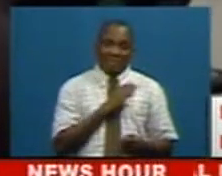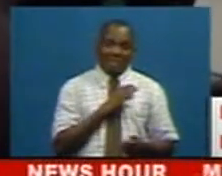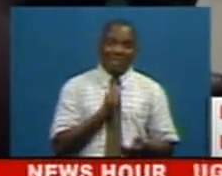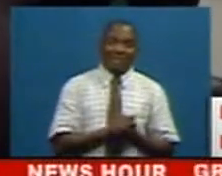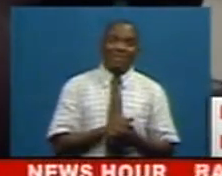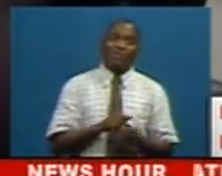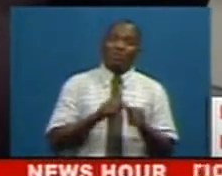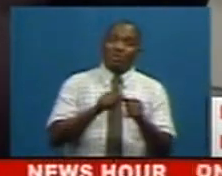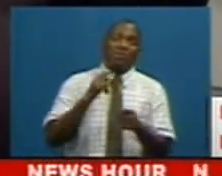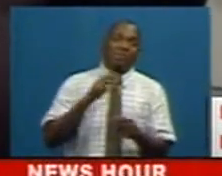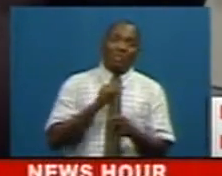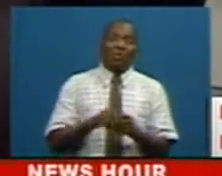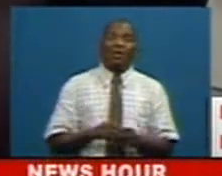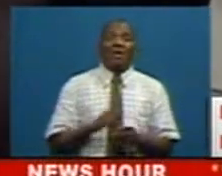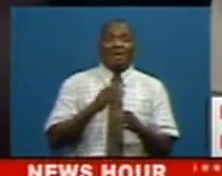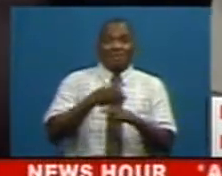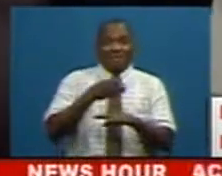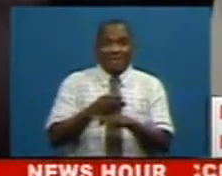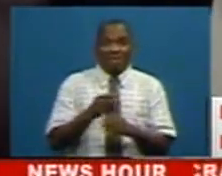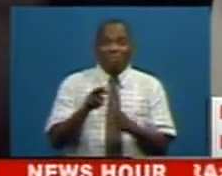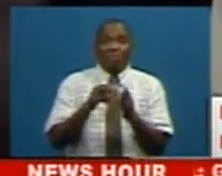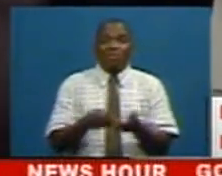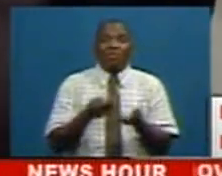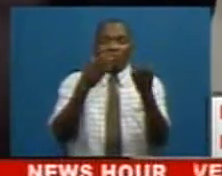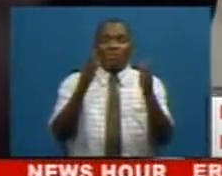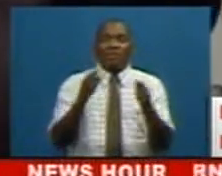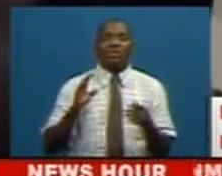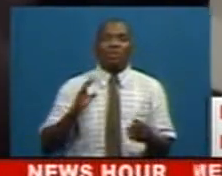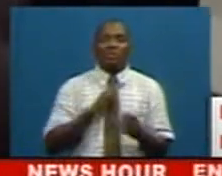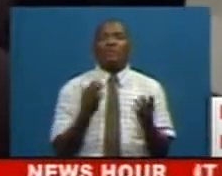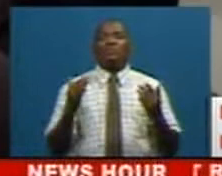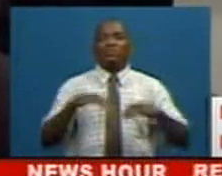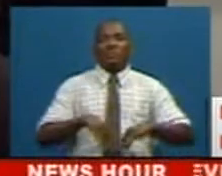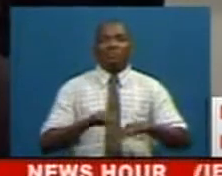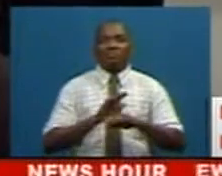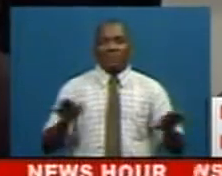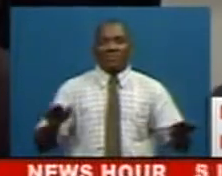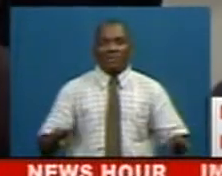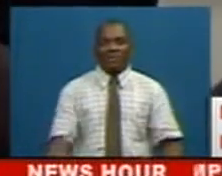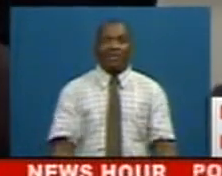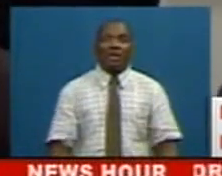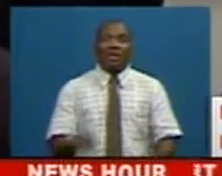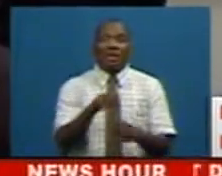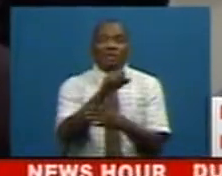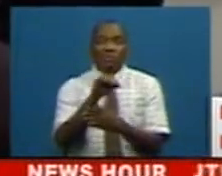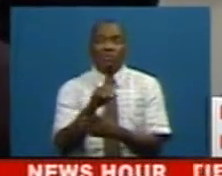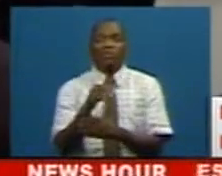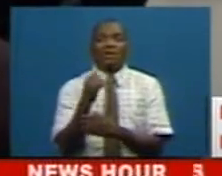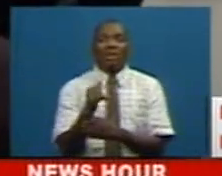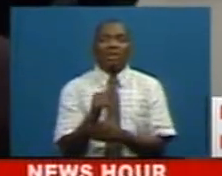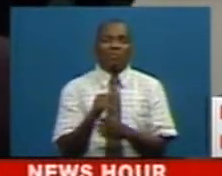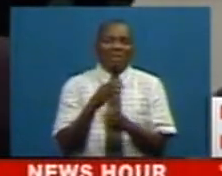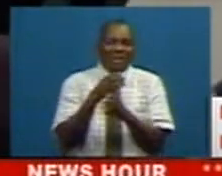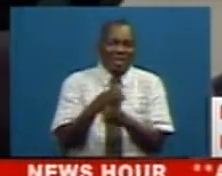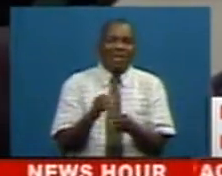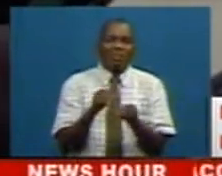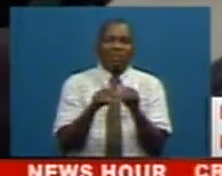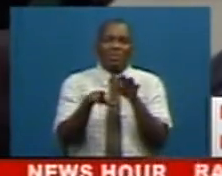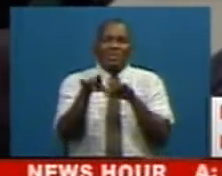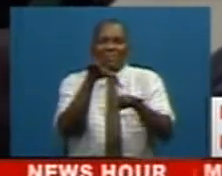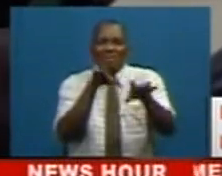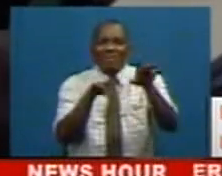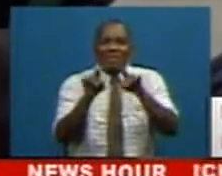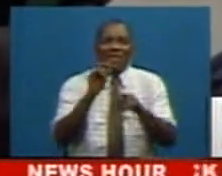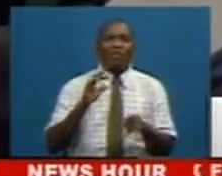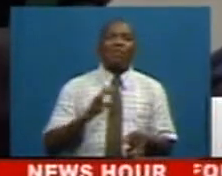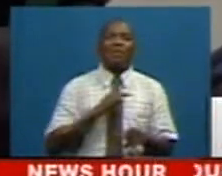committee. And after they present their report, their job will have been done. So we have been very careful in selecting each one of